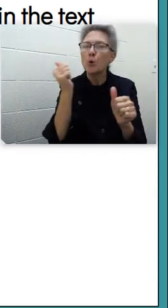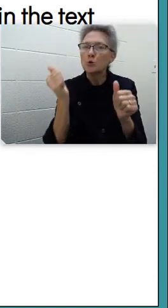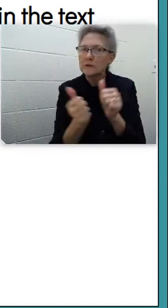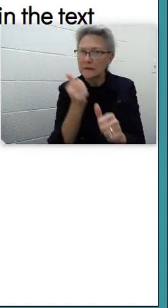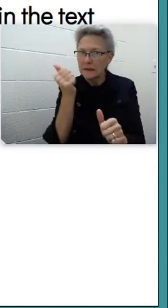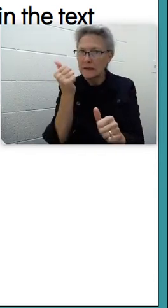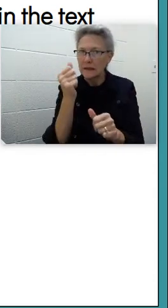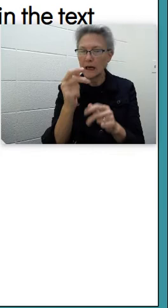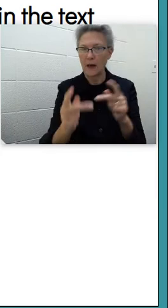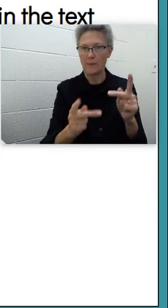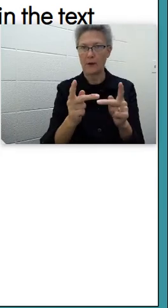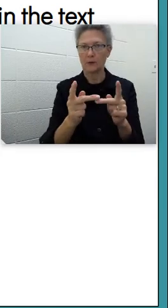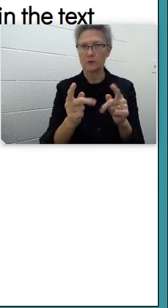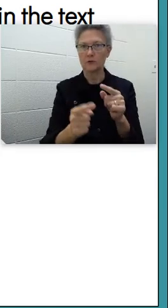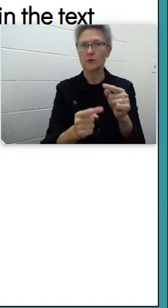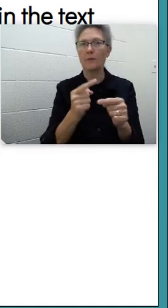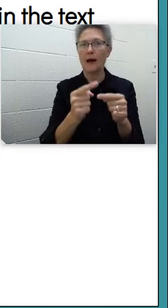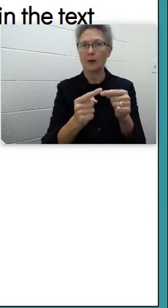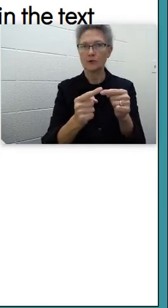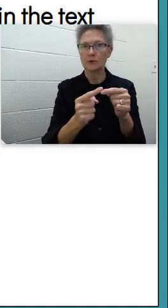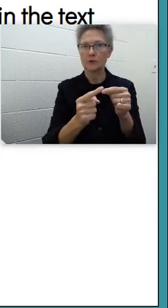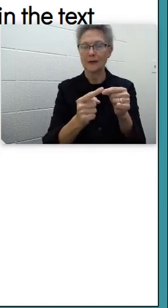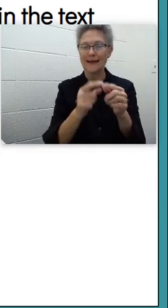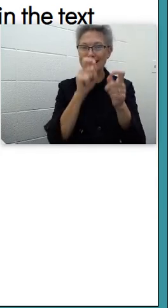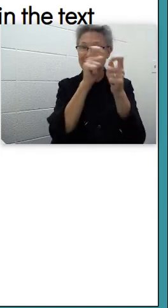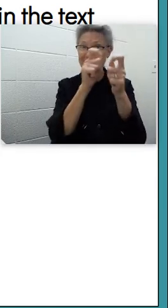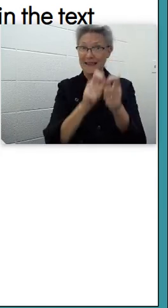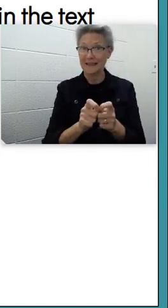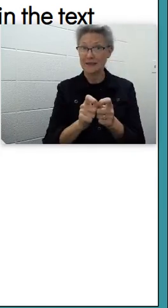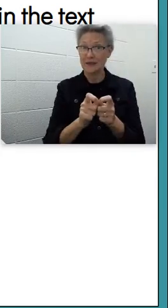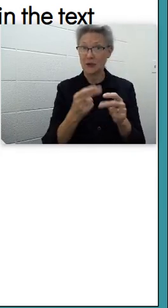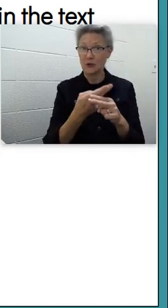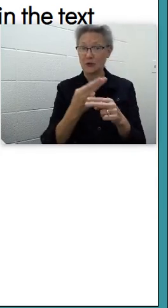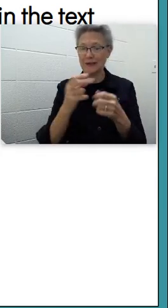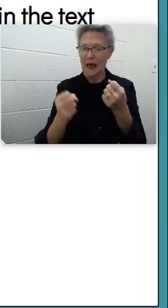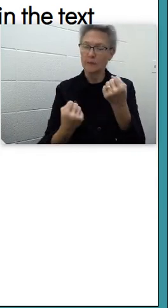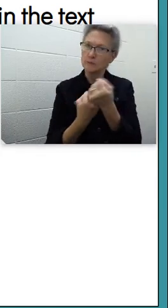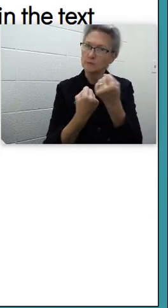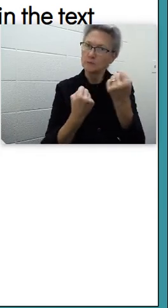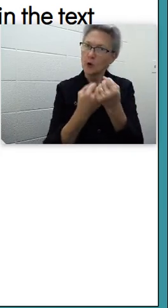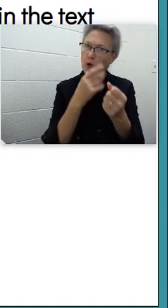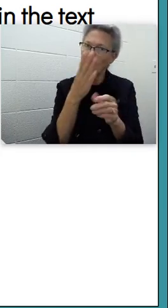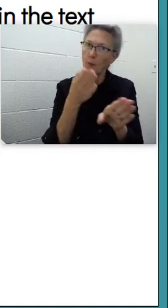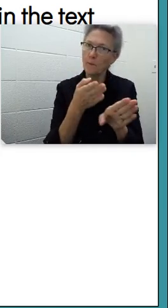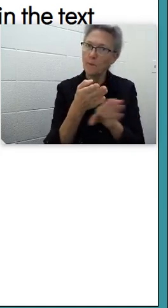about. Details are used to help support your main idea.